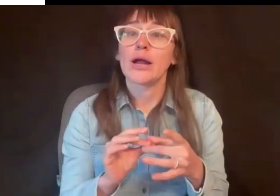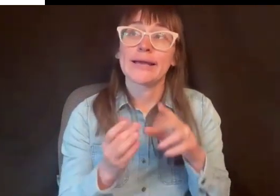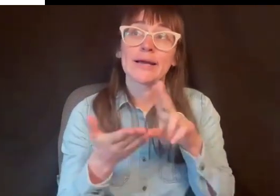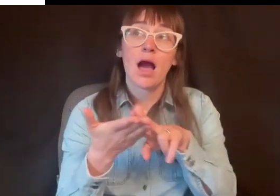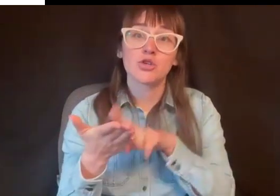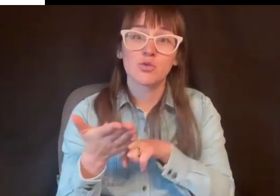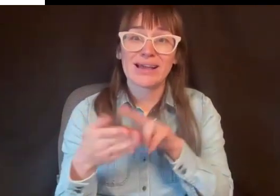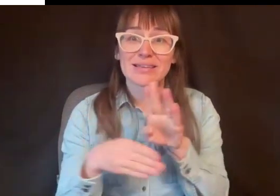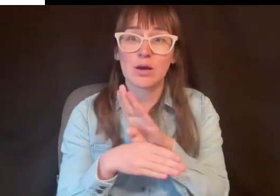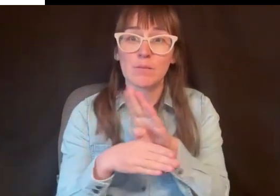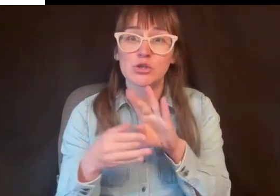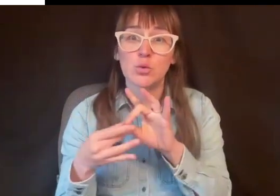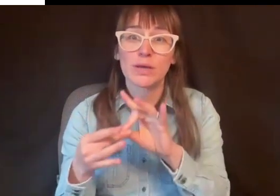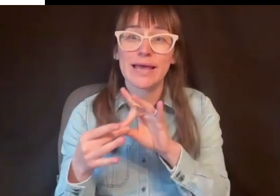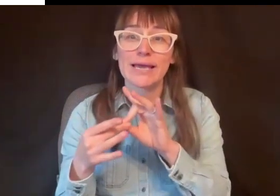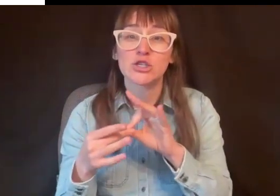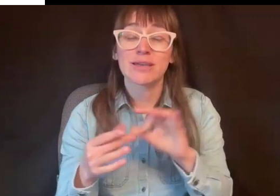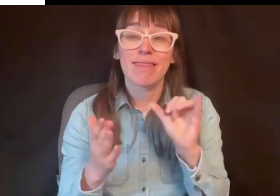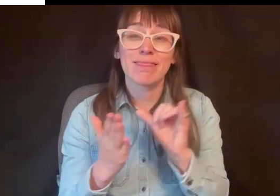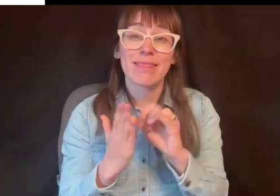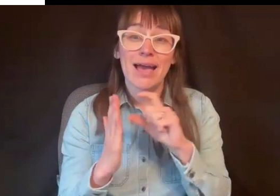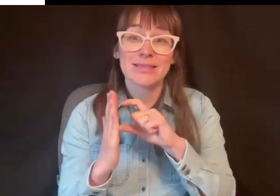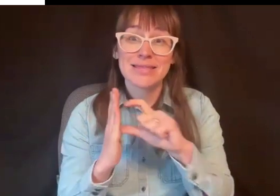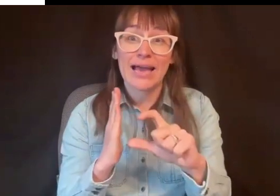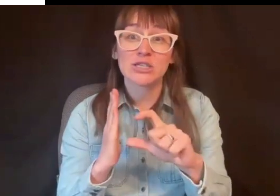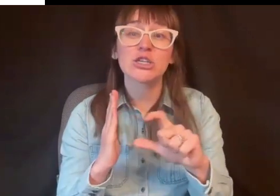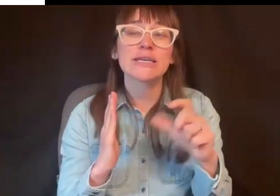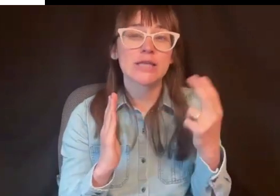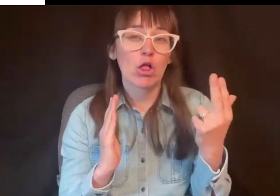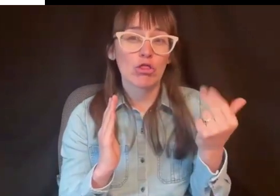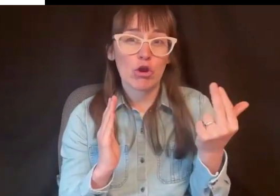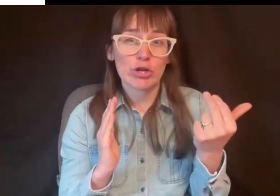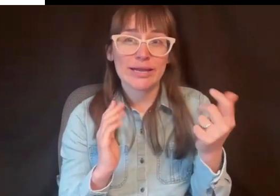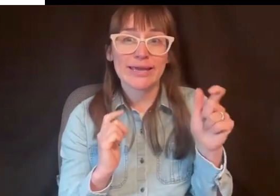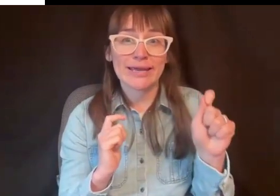relationships. The section which addresses this topic is